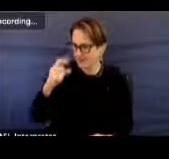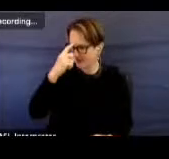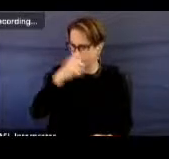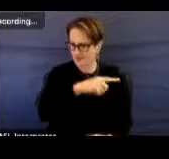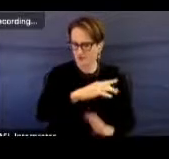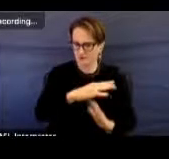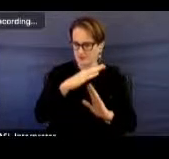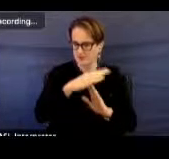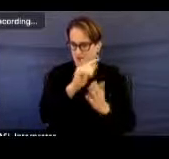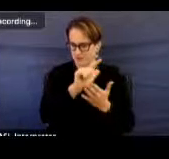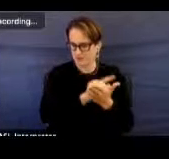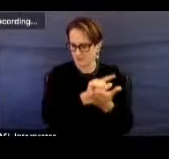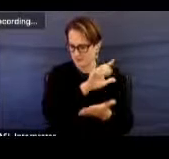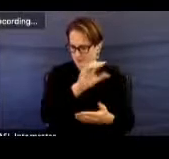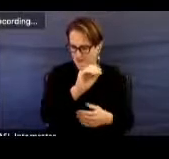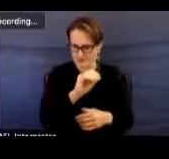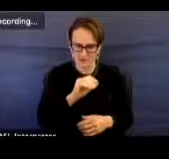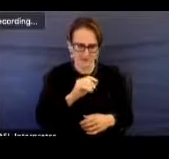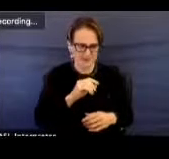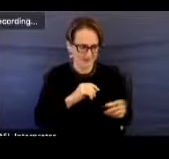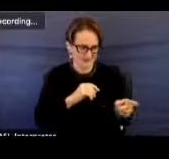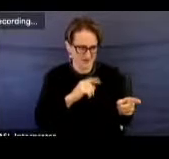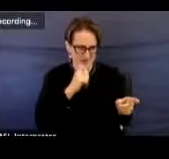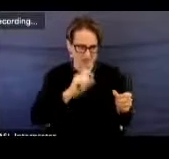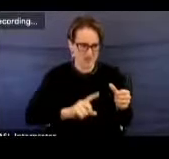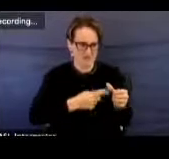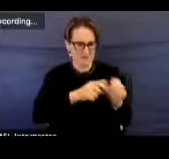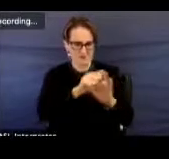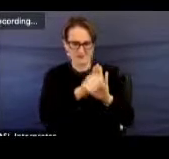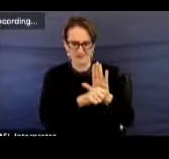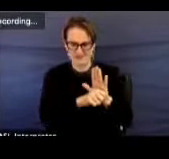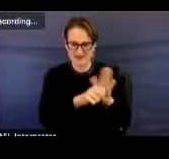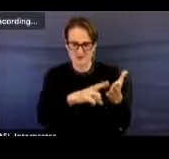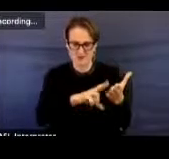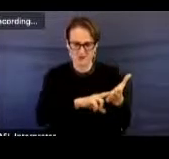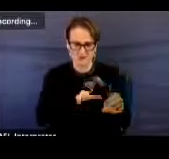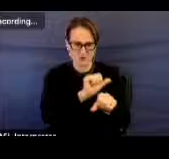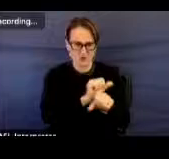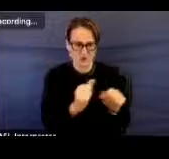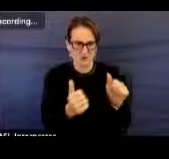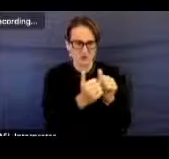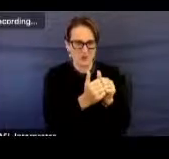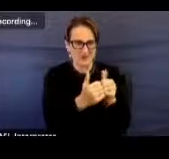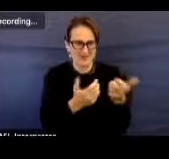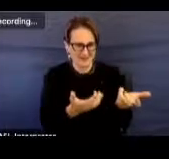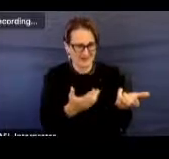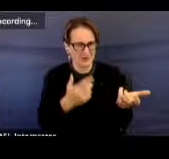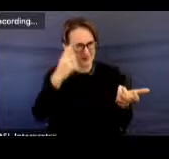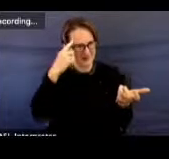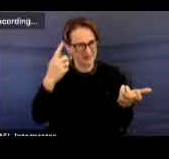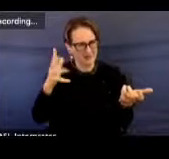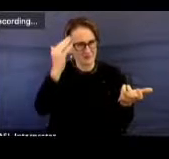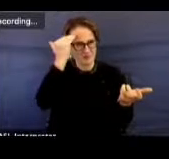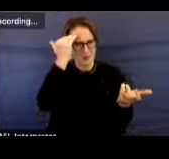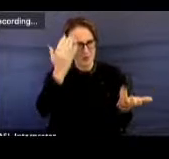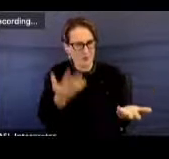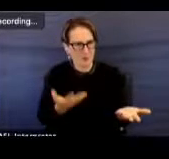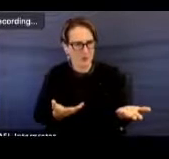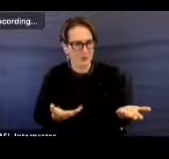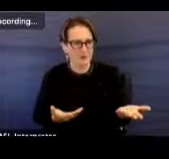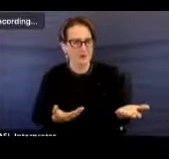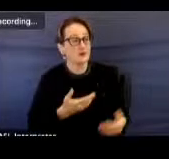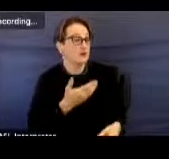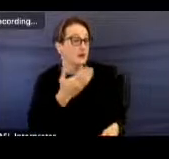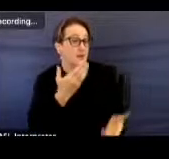I'm assuming we're not the only state contract they ever executed. So I would think they would know something like that. On the other hand, maybe